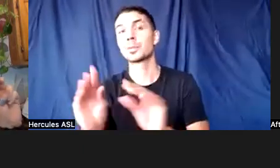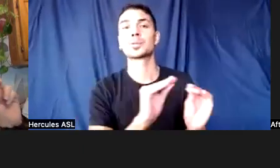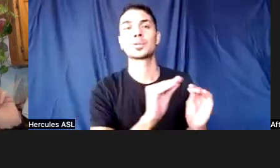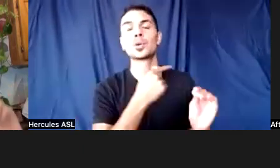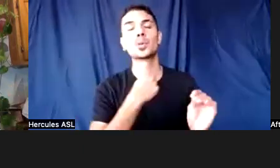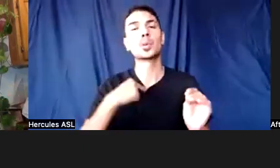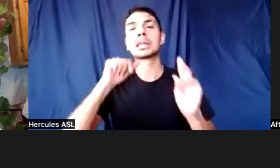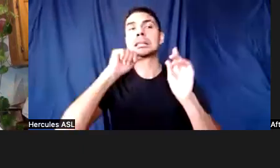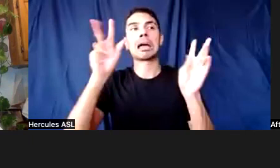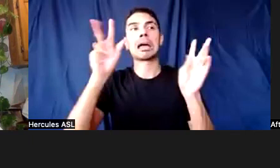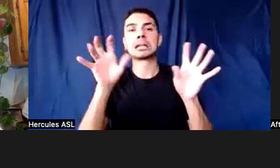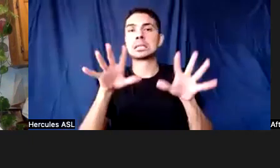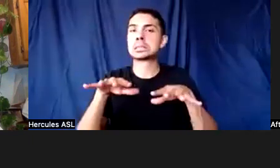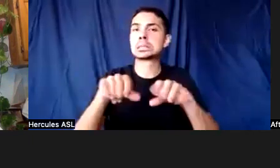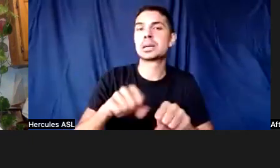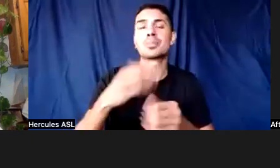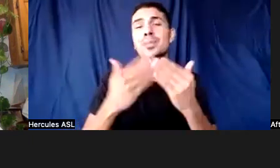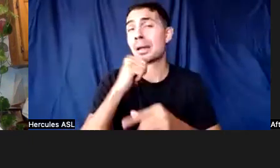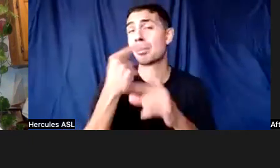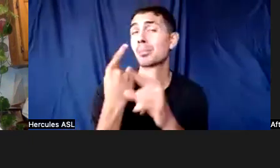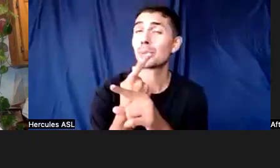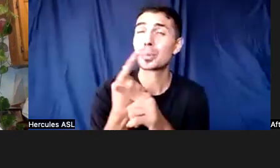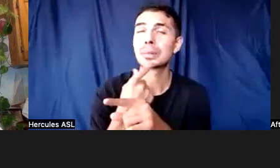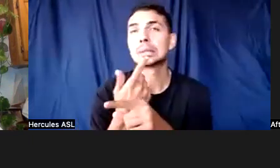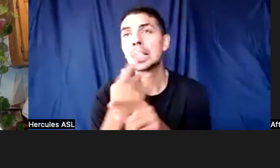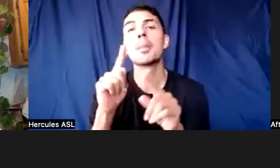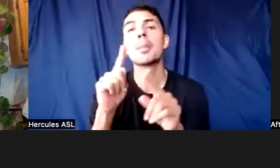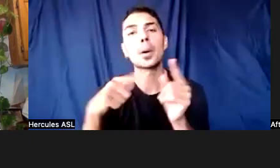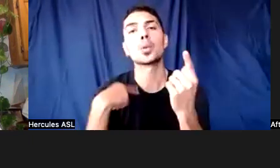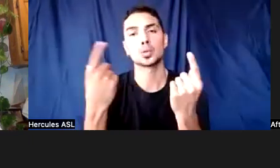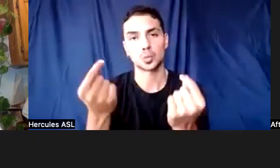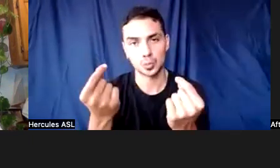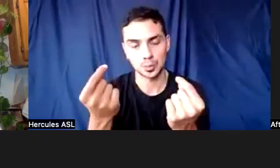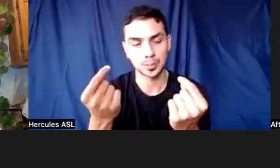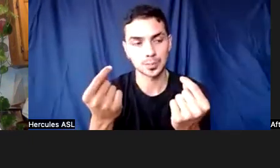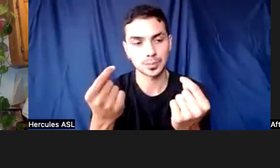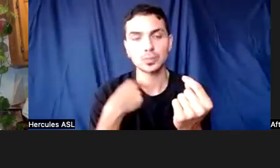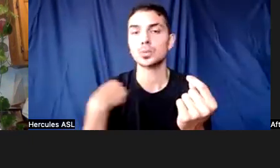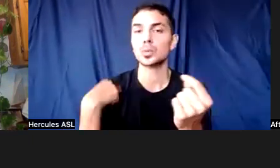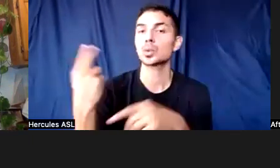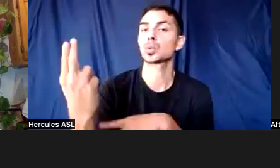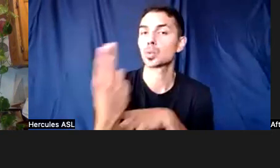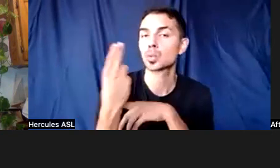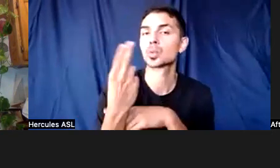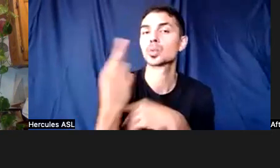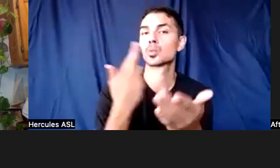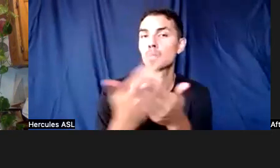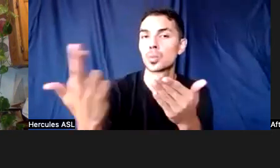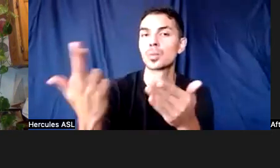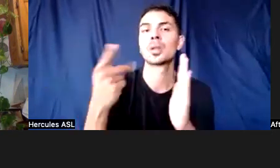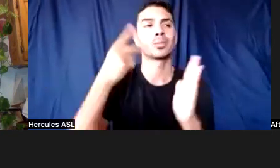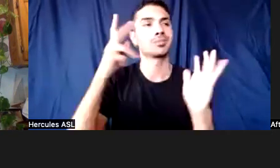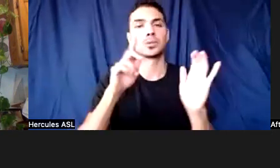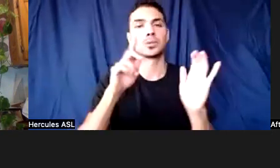appropriate way, but what we're doing is occupying we're using the resources only what we need, taking only what